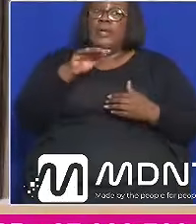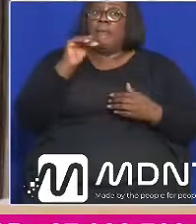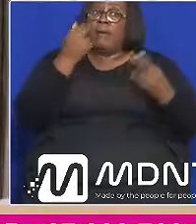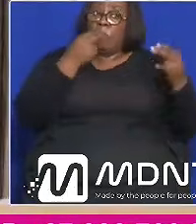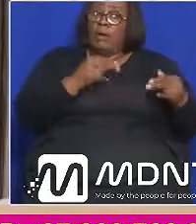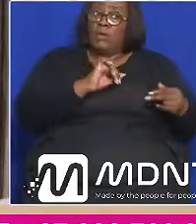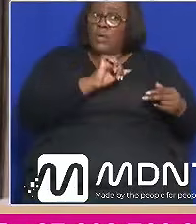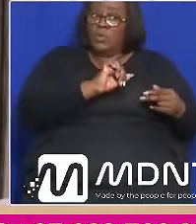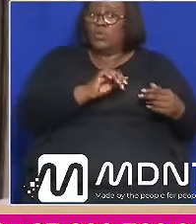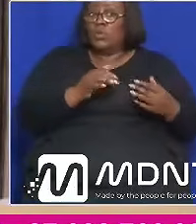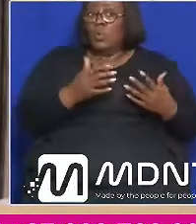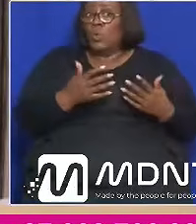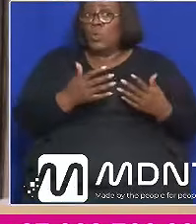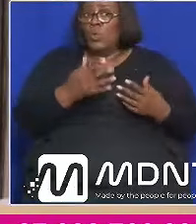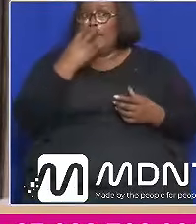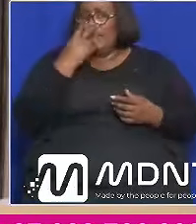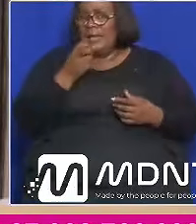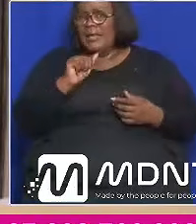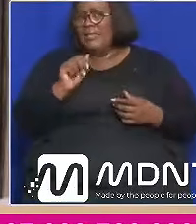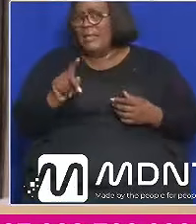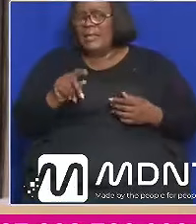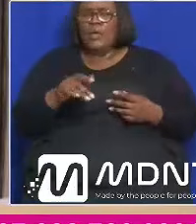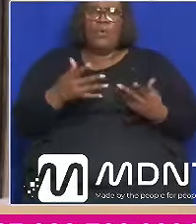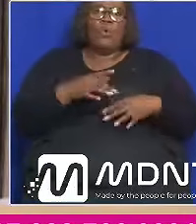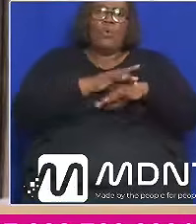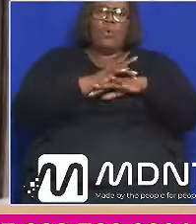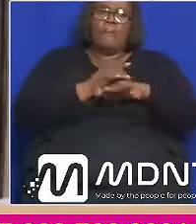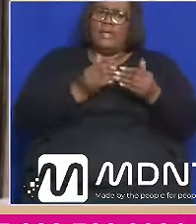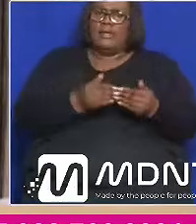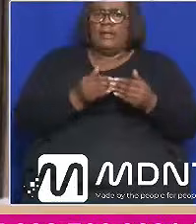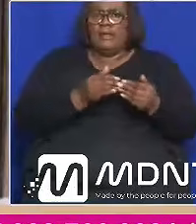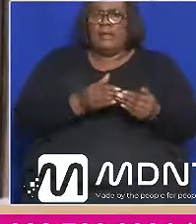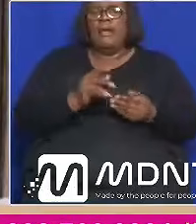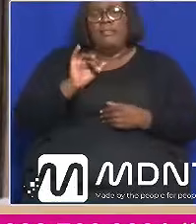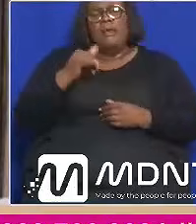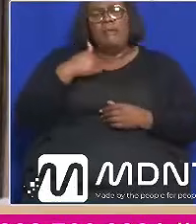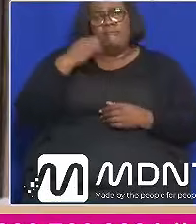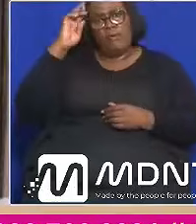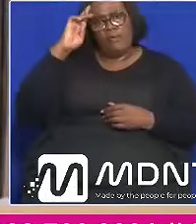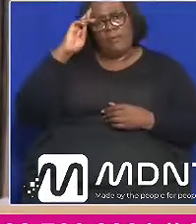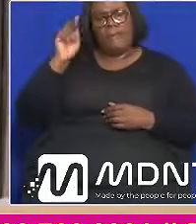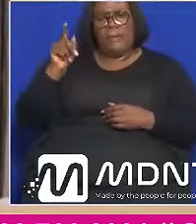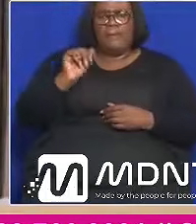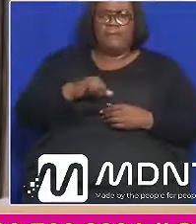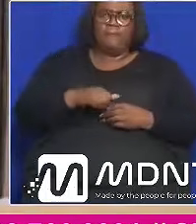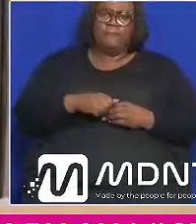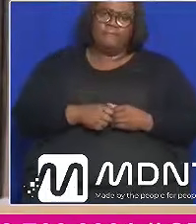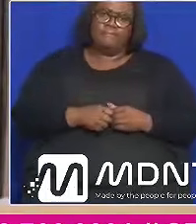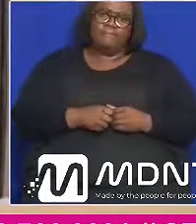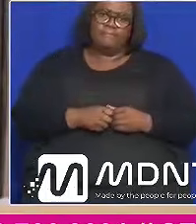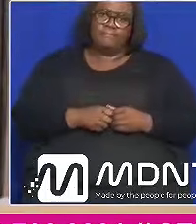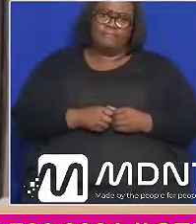AK No. Trading or Medicare? To Medicare, that I Medicare. remember, yes. Okay. And then if we